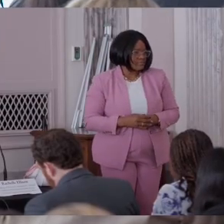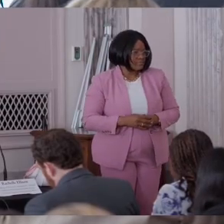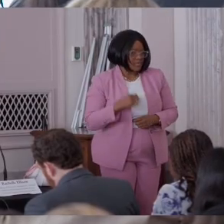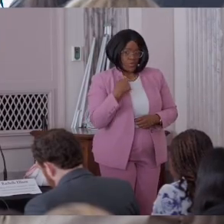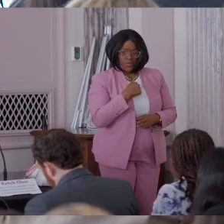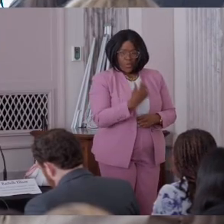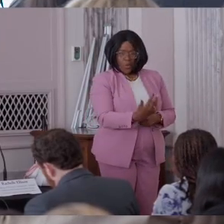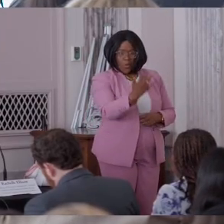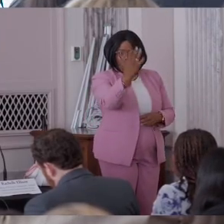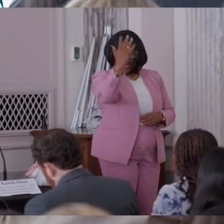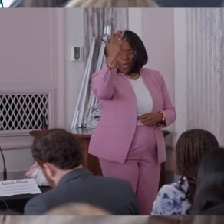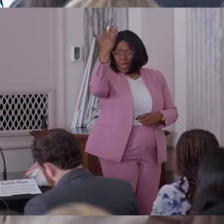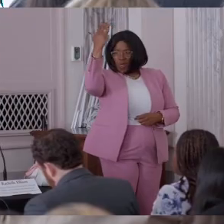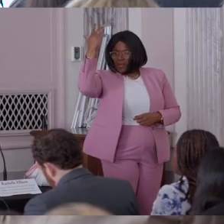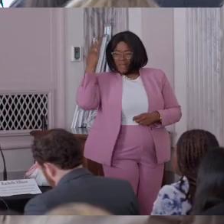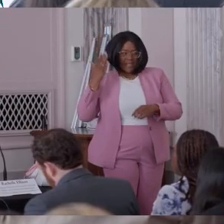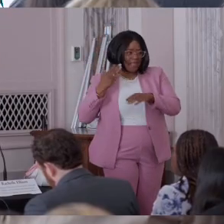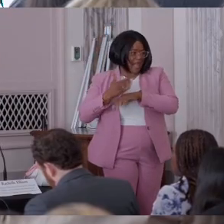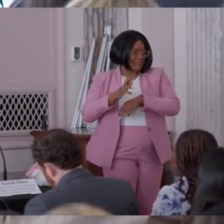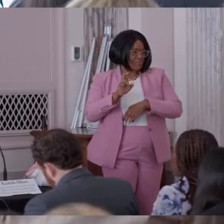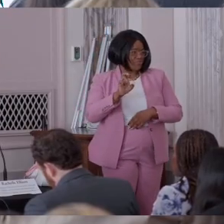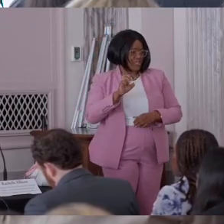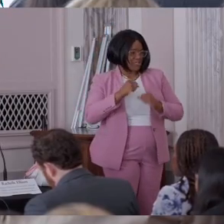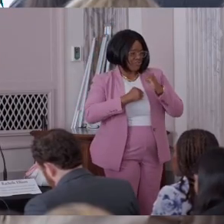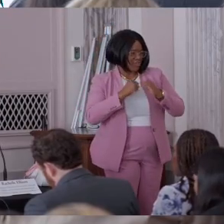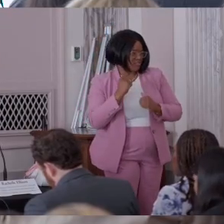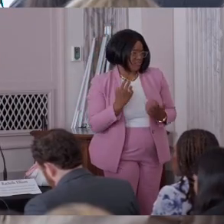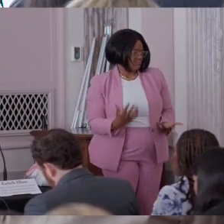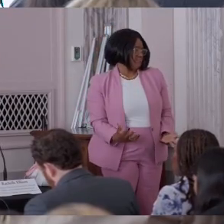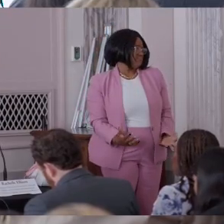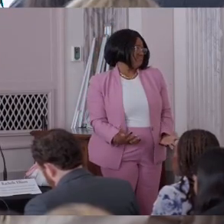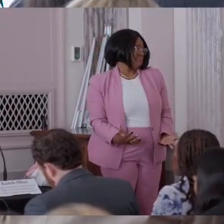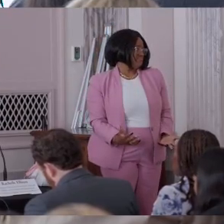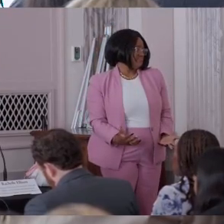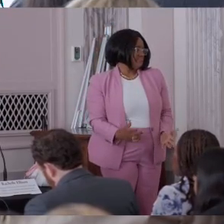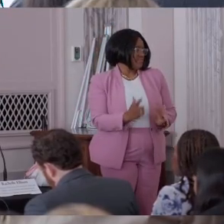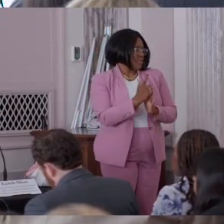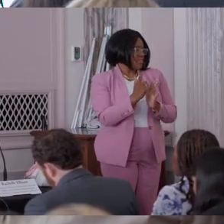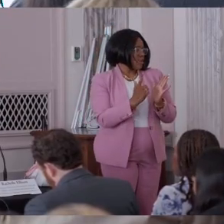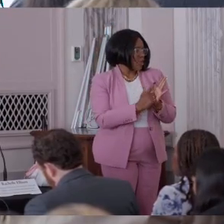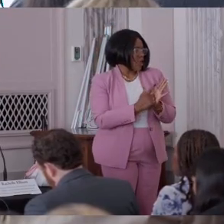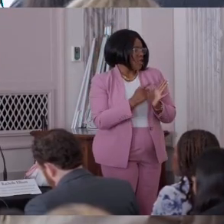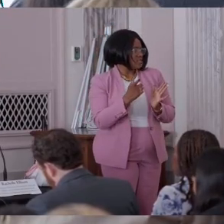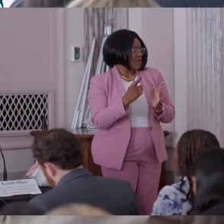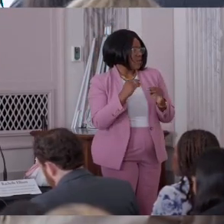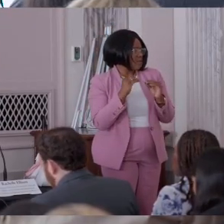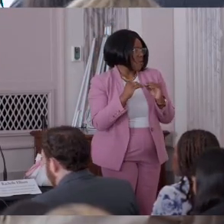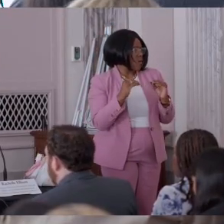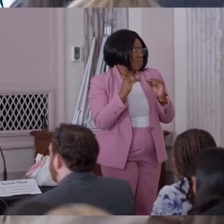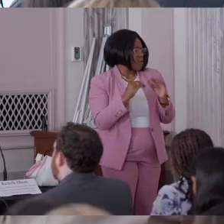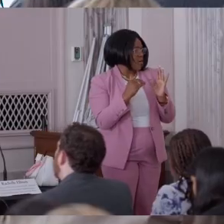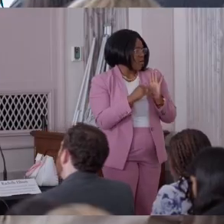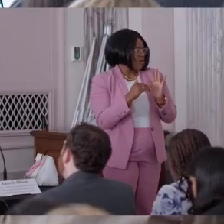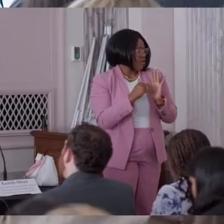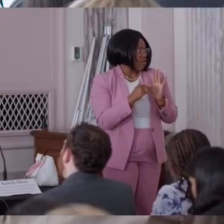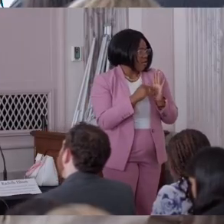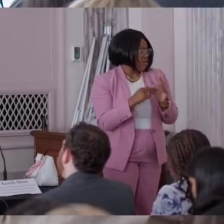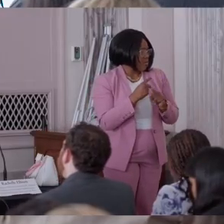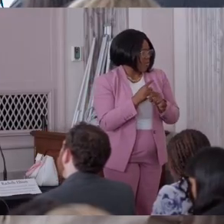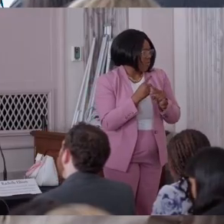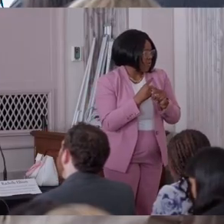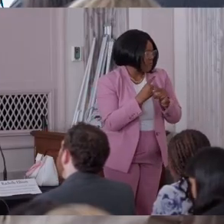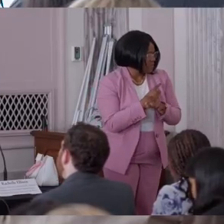to the period after Reconstruction. So these laws are getting more prominent, they're getting